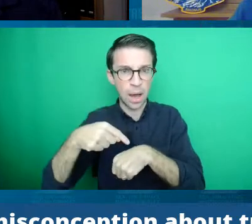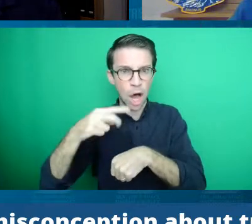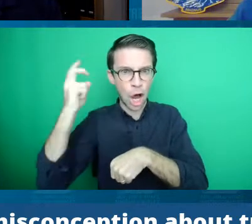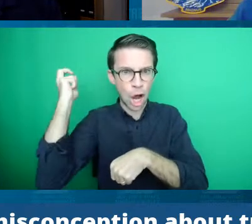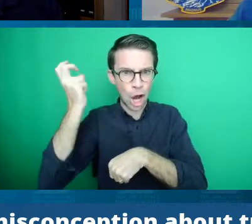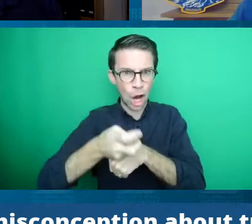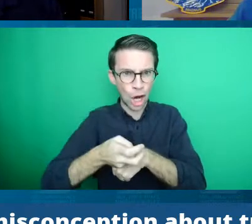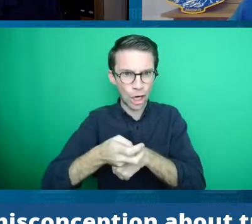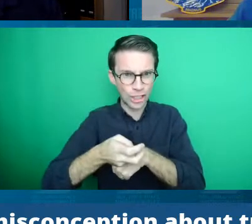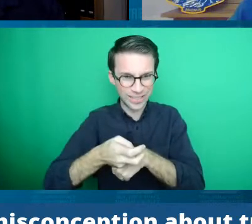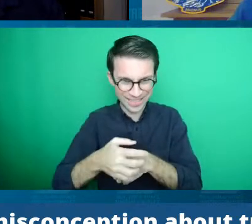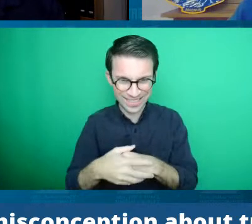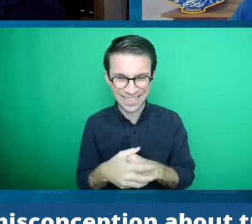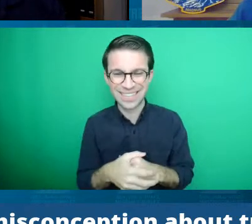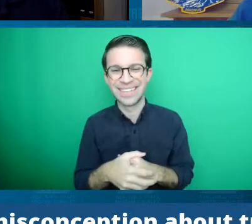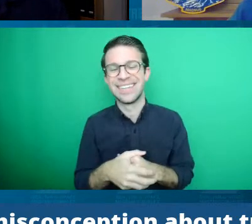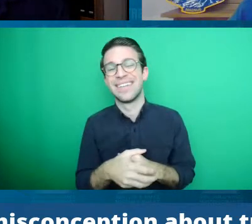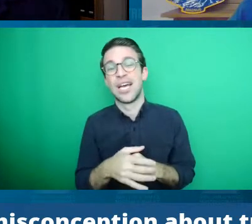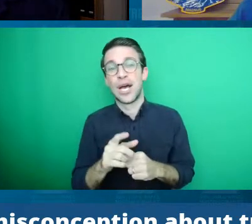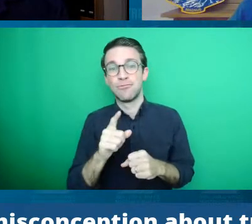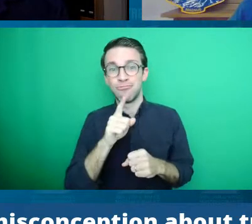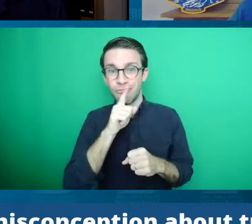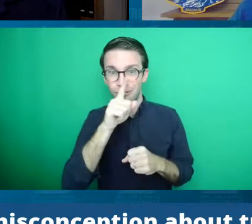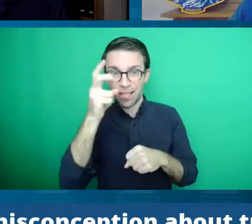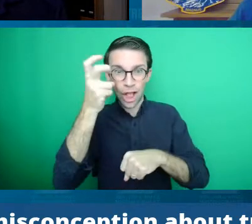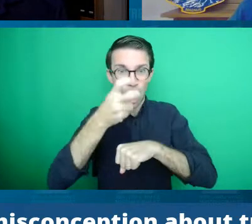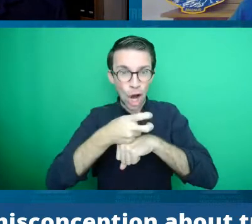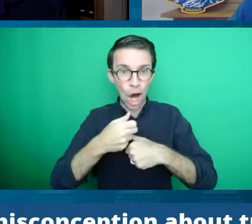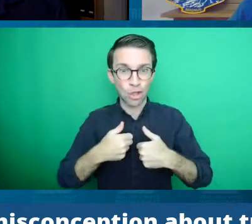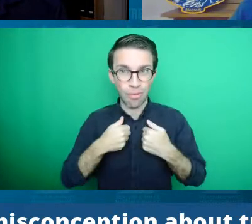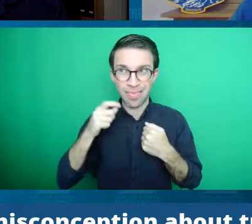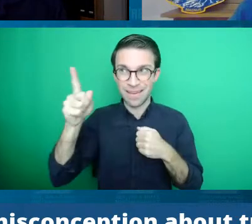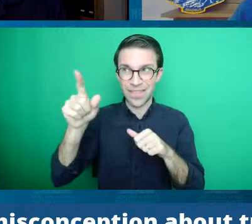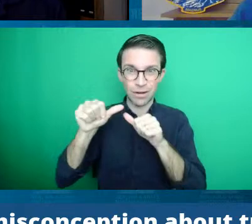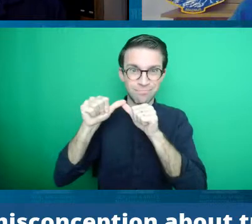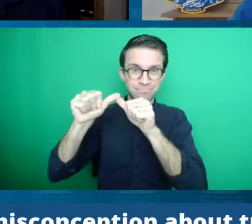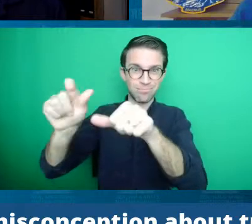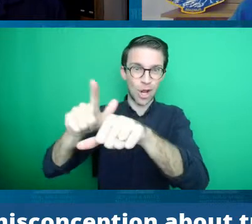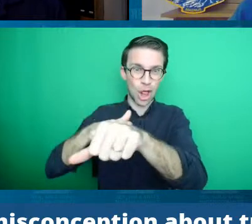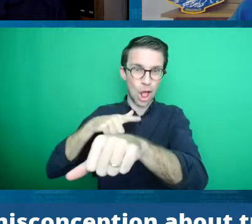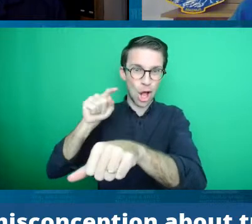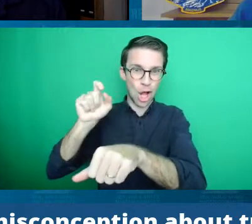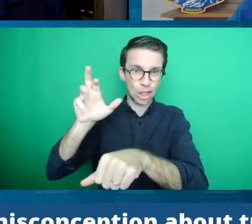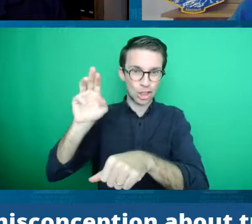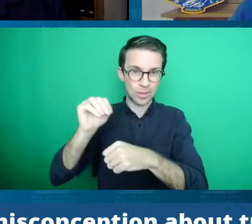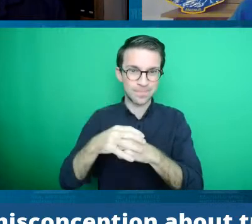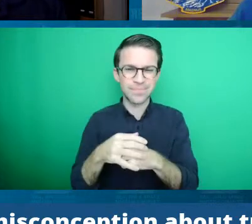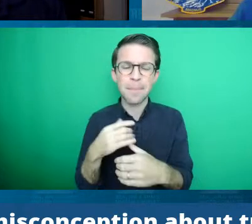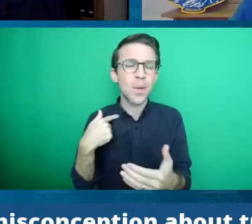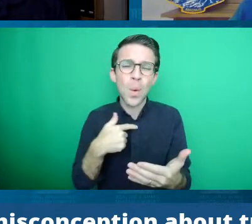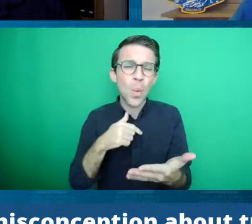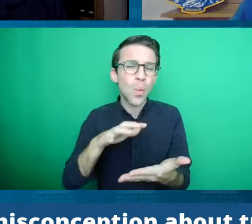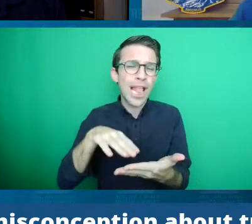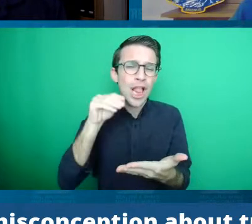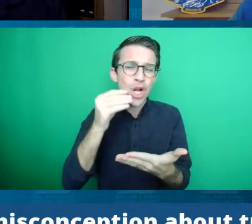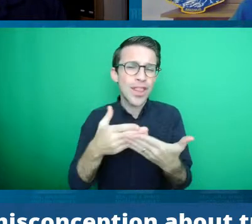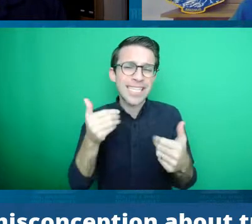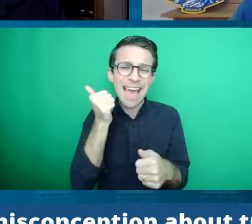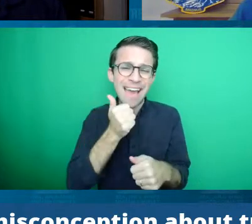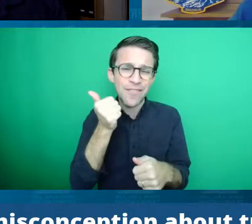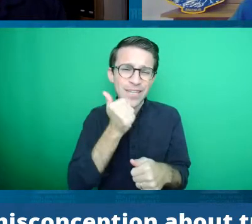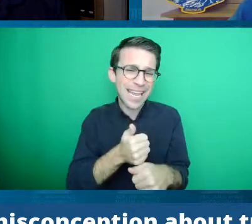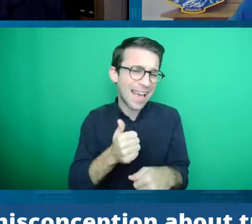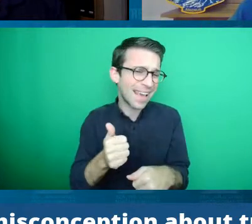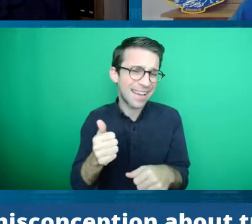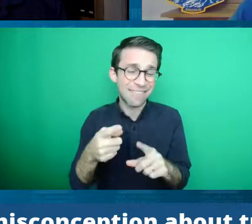space. And it's really hard to live there long term. We're learning stuff every single day on board space